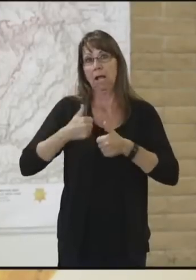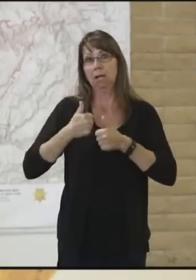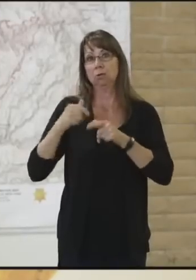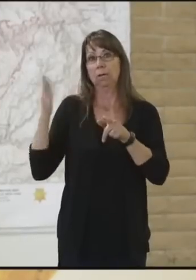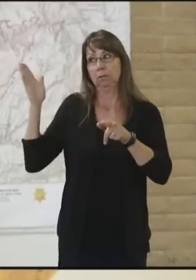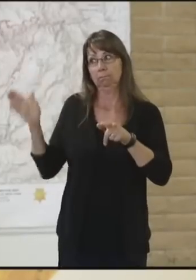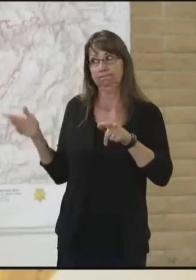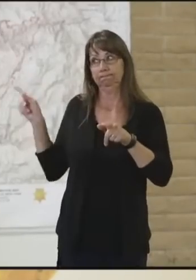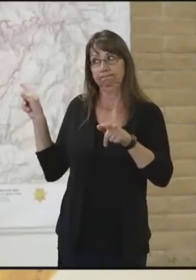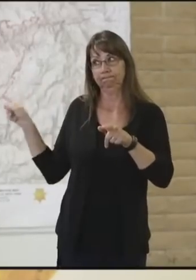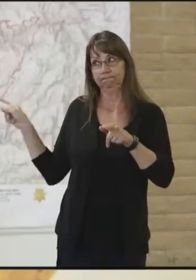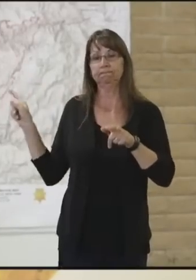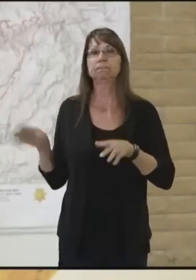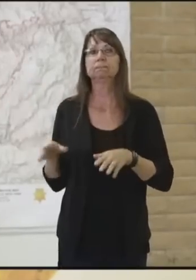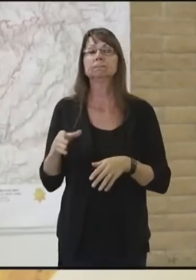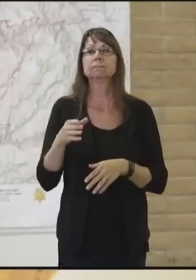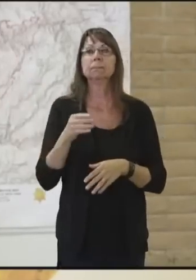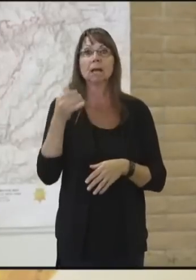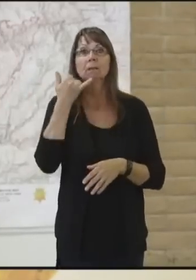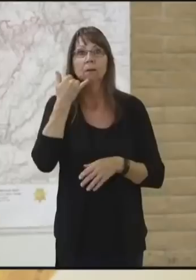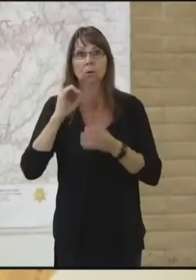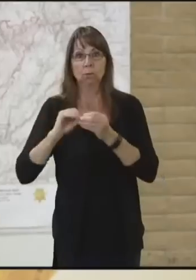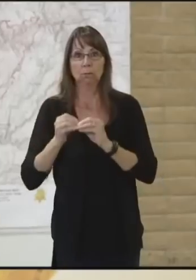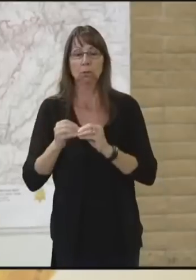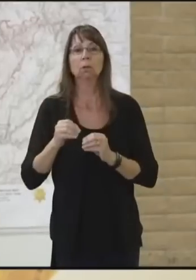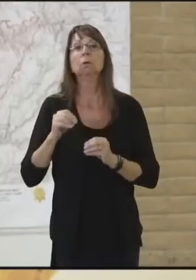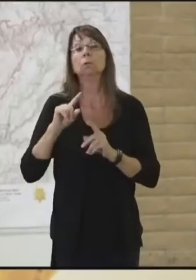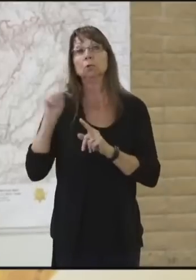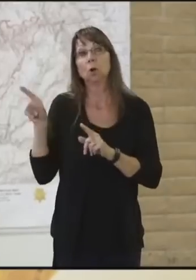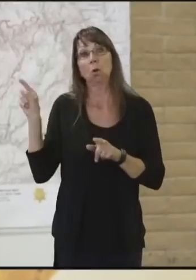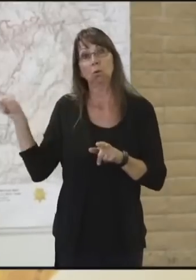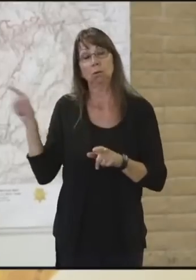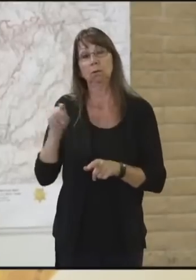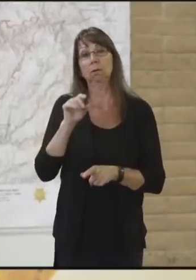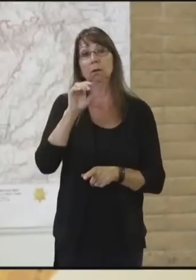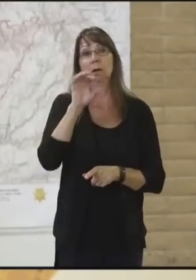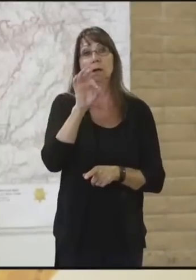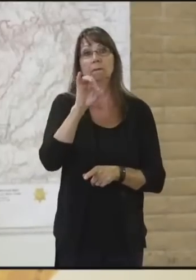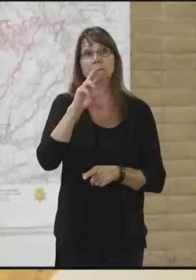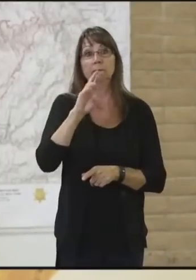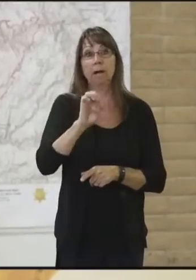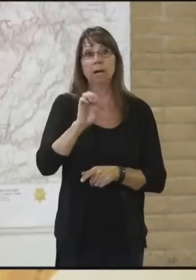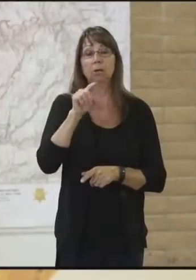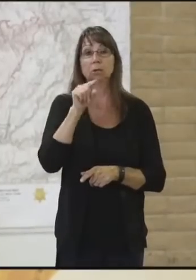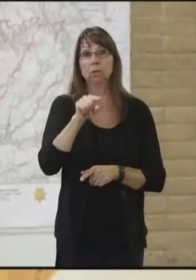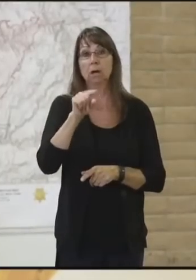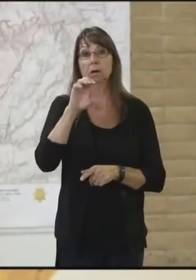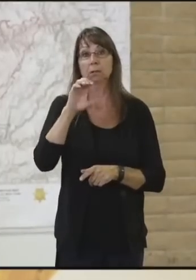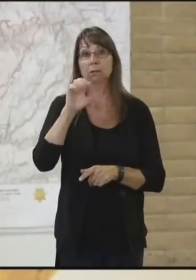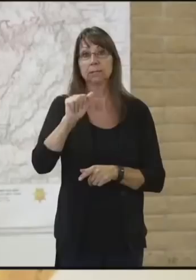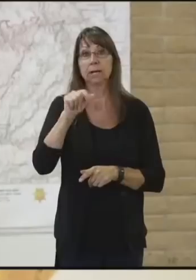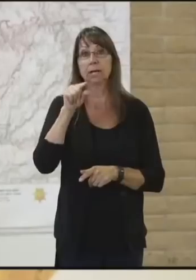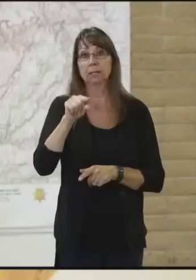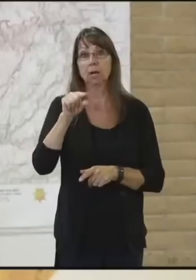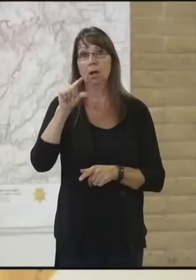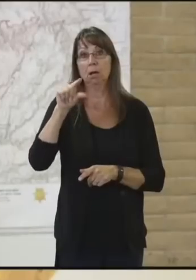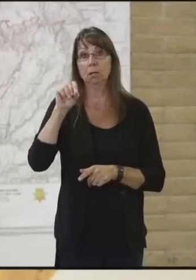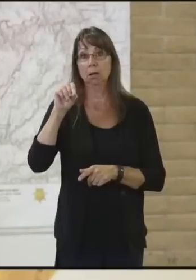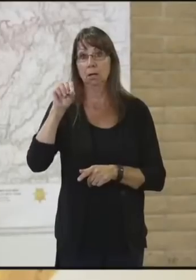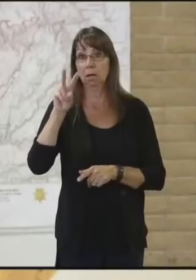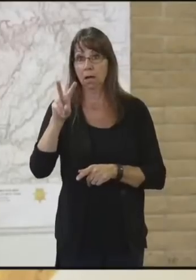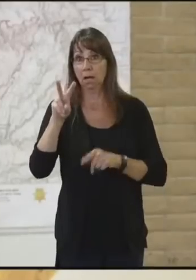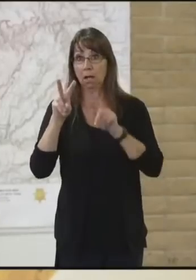for this fire. When you go to fire.ca.gov, there's a little area that says incidents. Go to the incidents